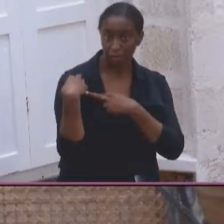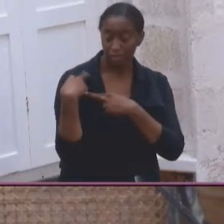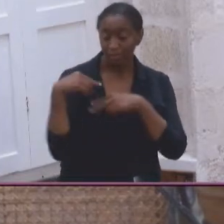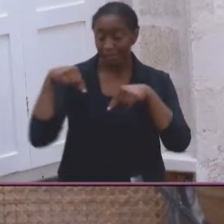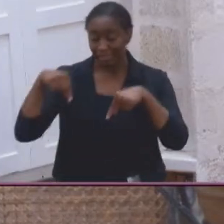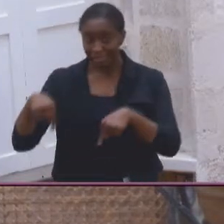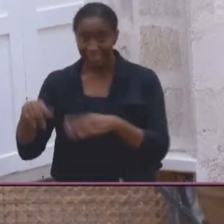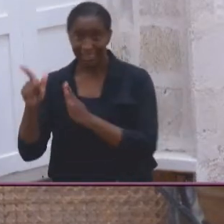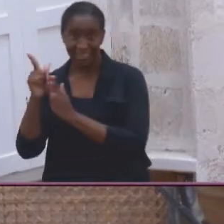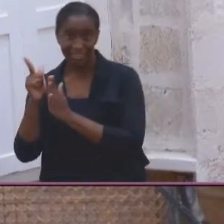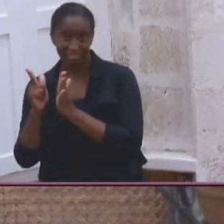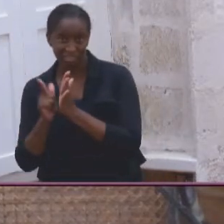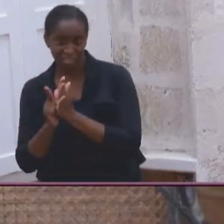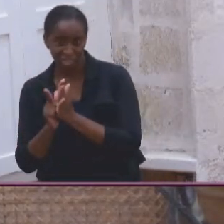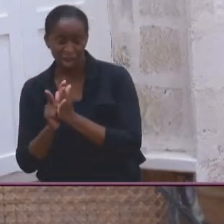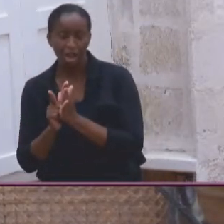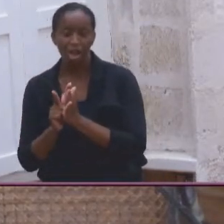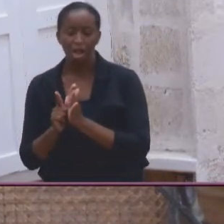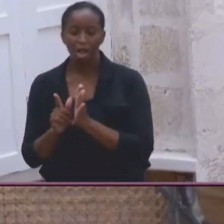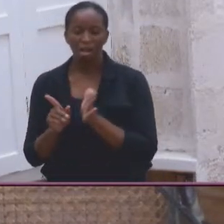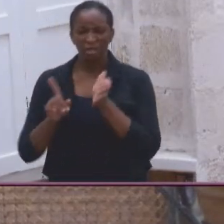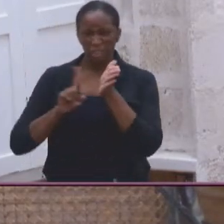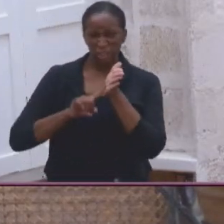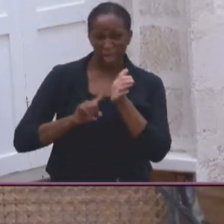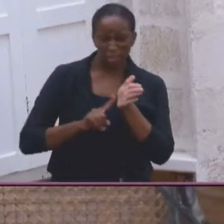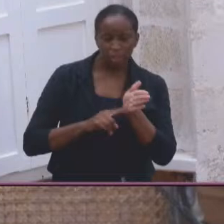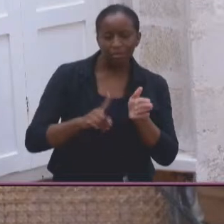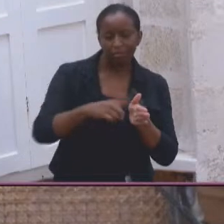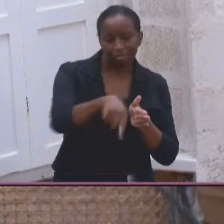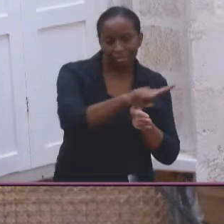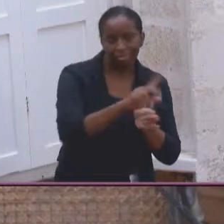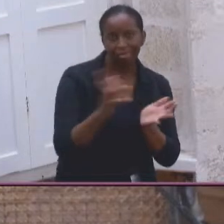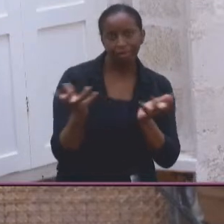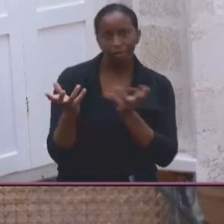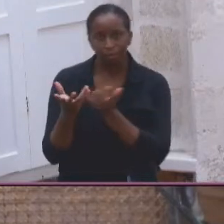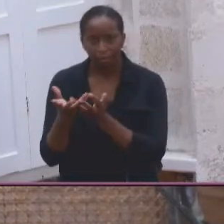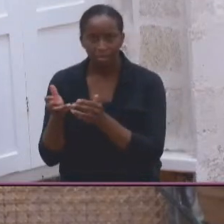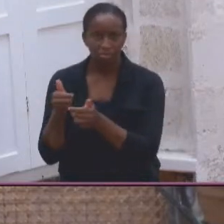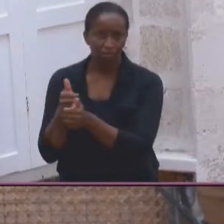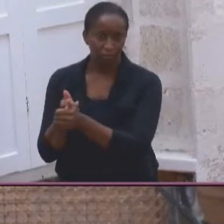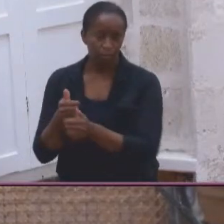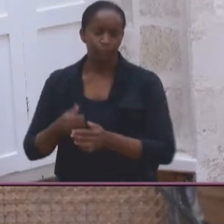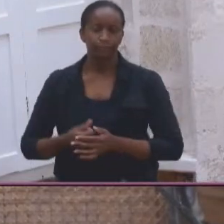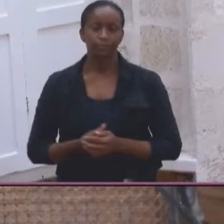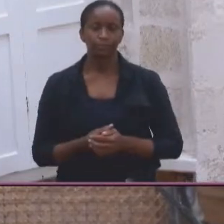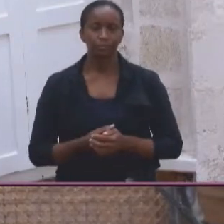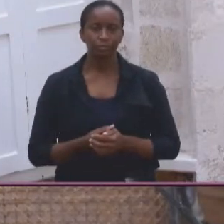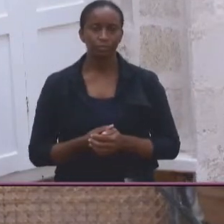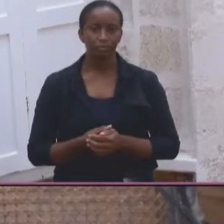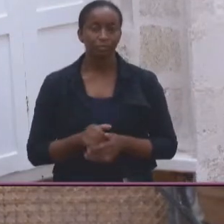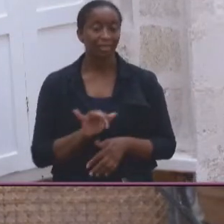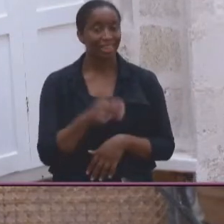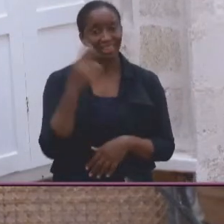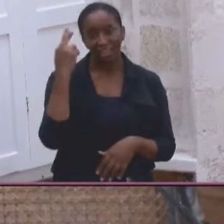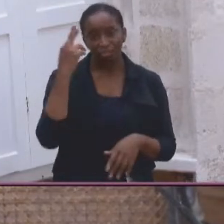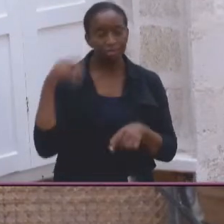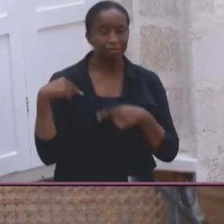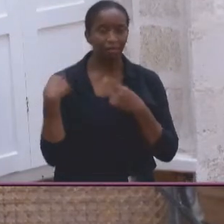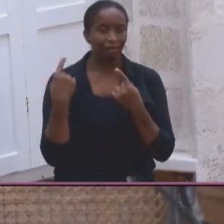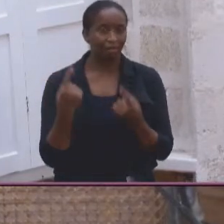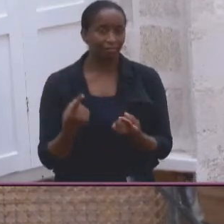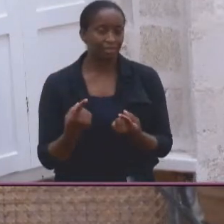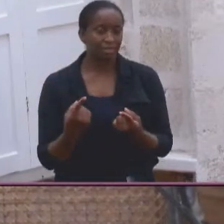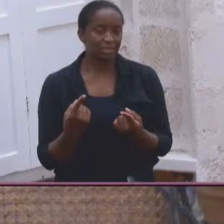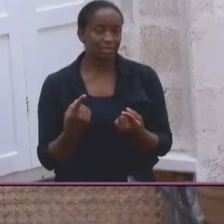you have not had much success in being able to take persons to the magistrate's court or the